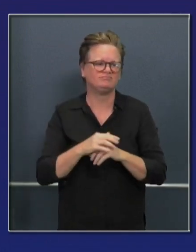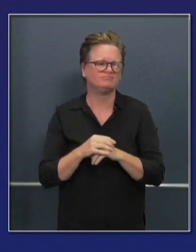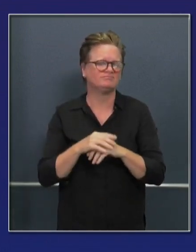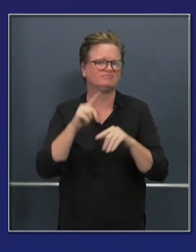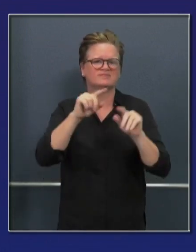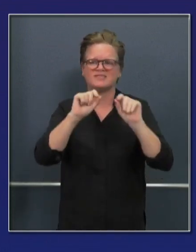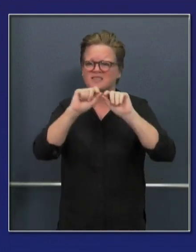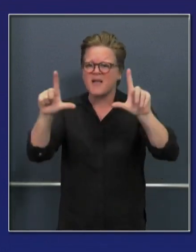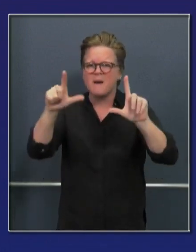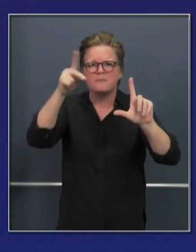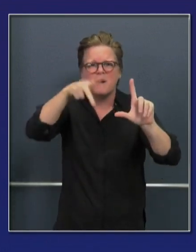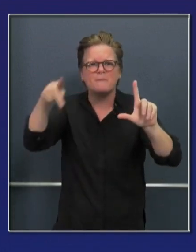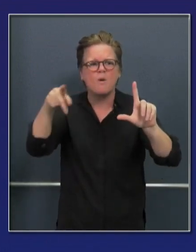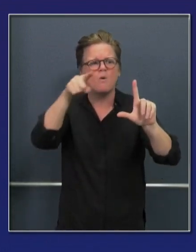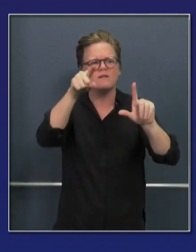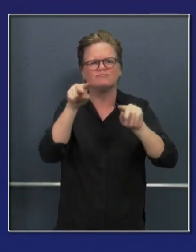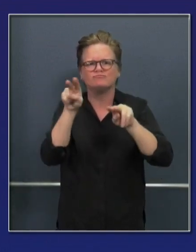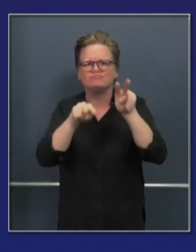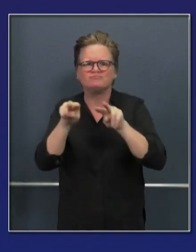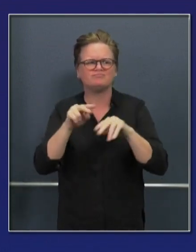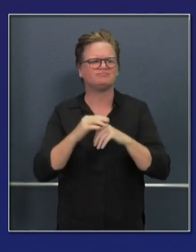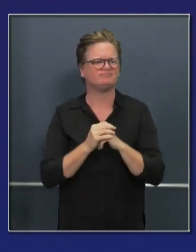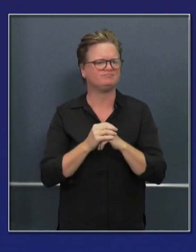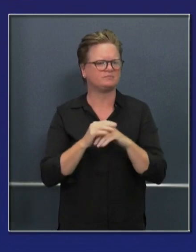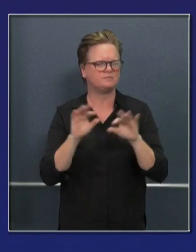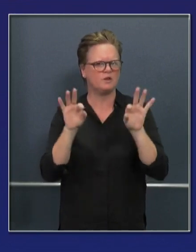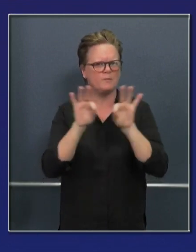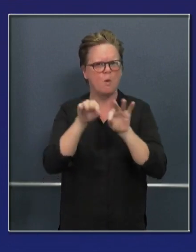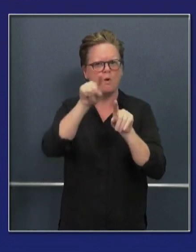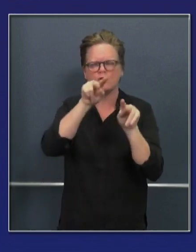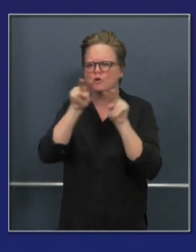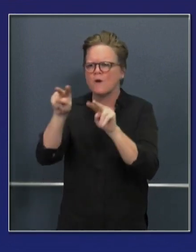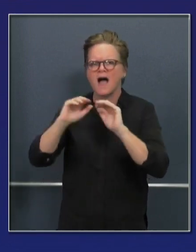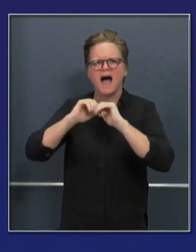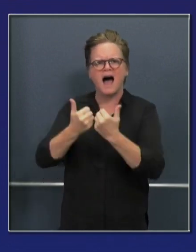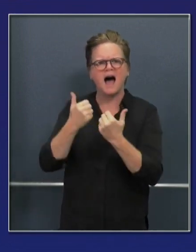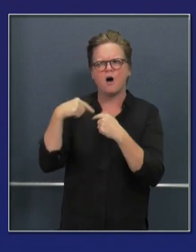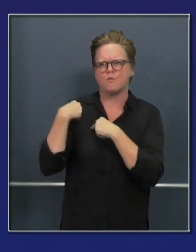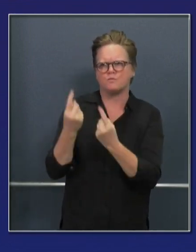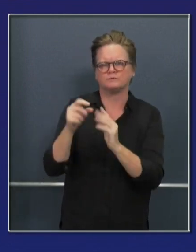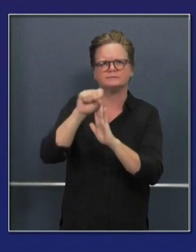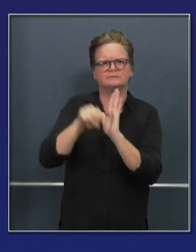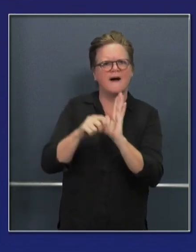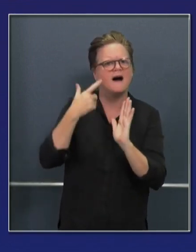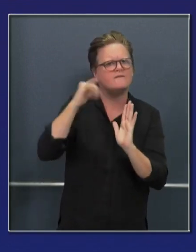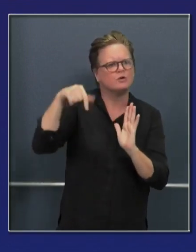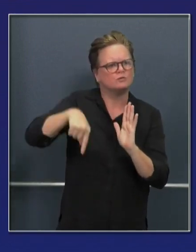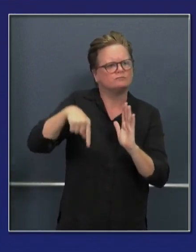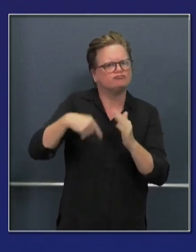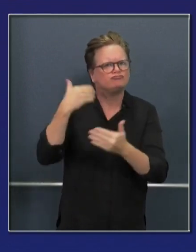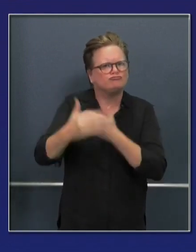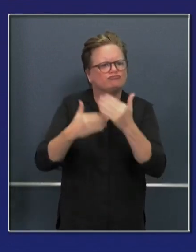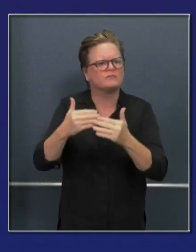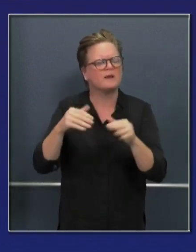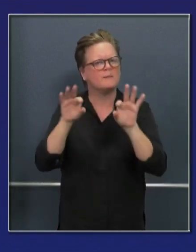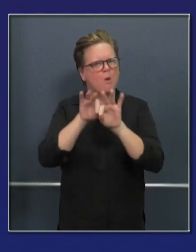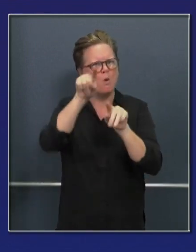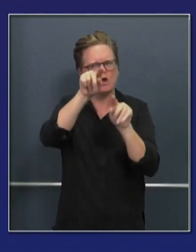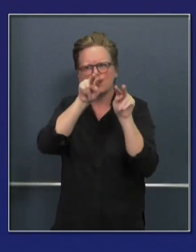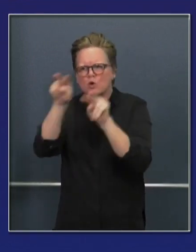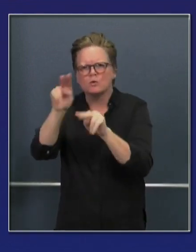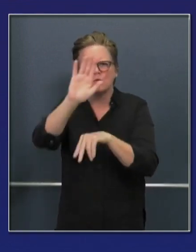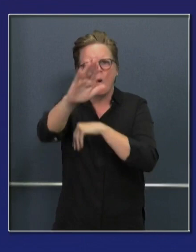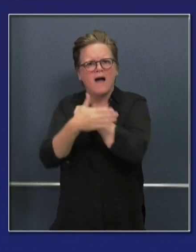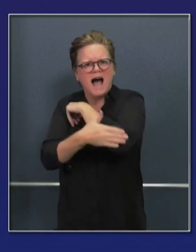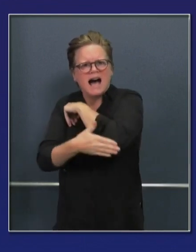access information about how the state's doing, but also to be able to toggle in on your county and see how your county specifically is doing in terms